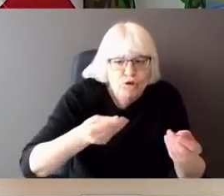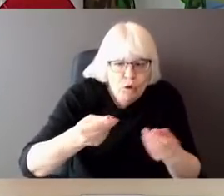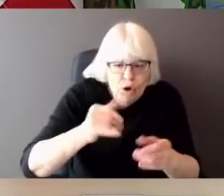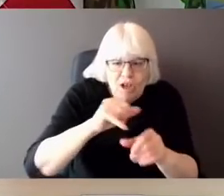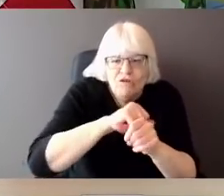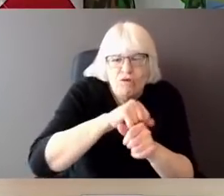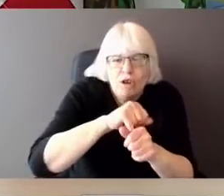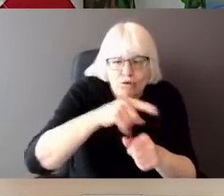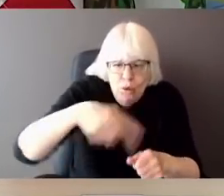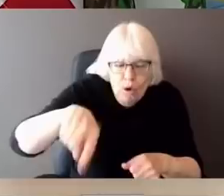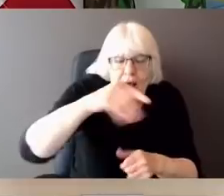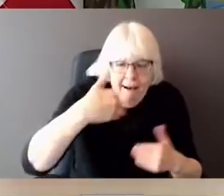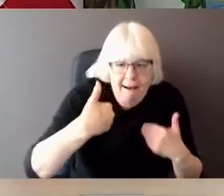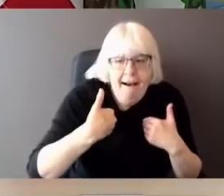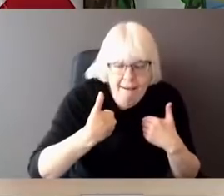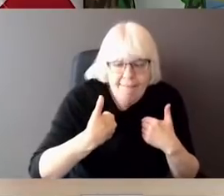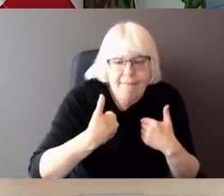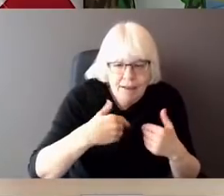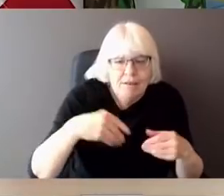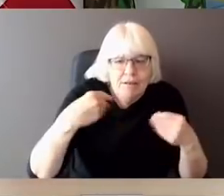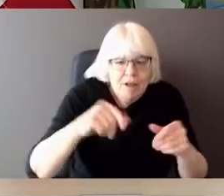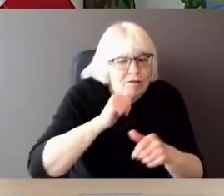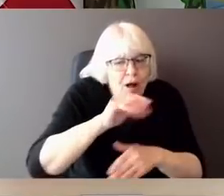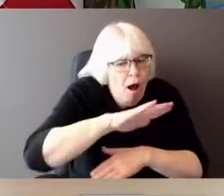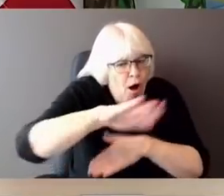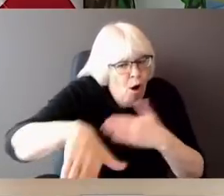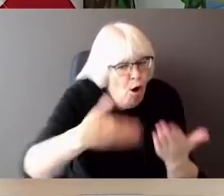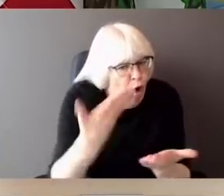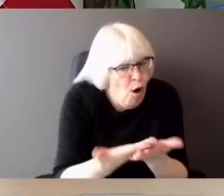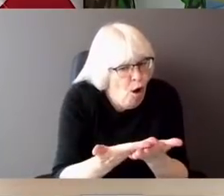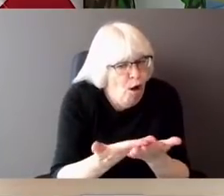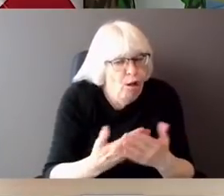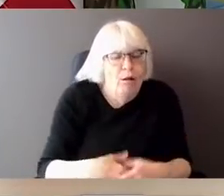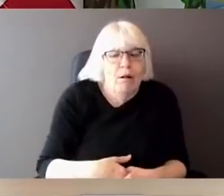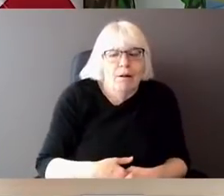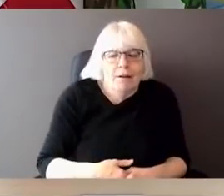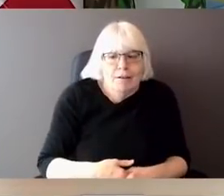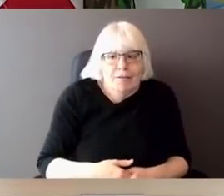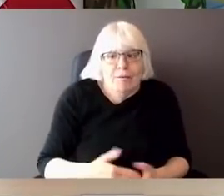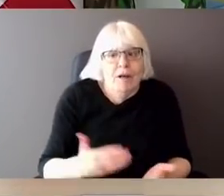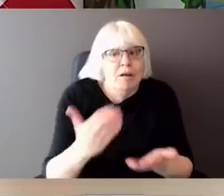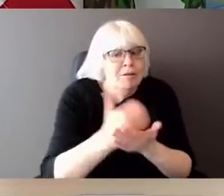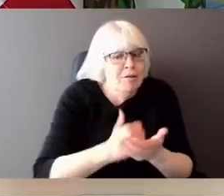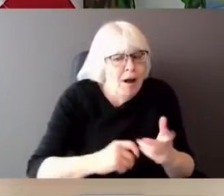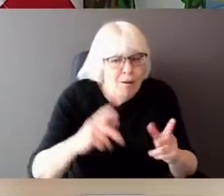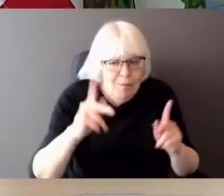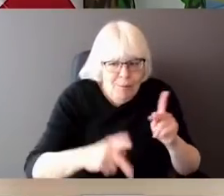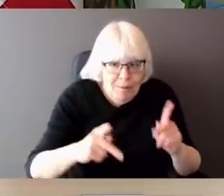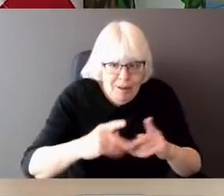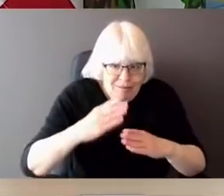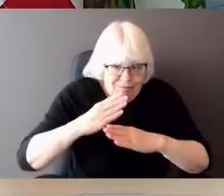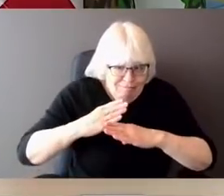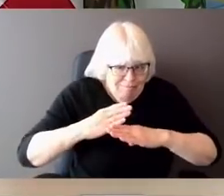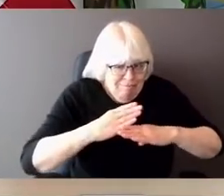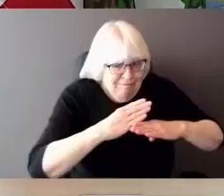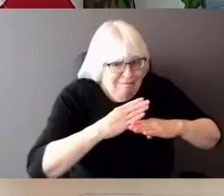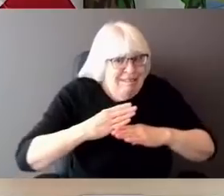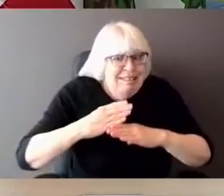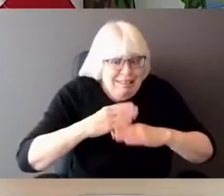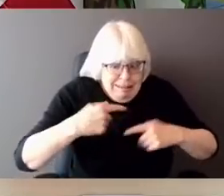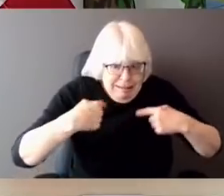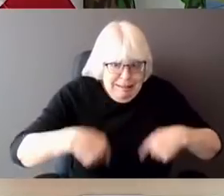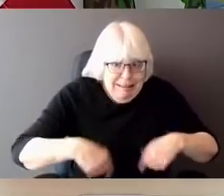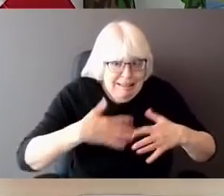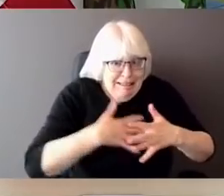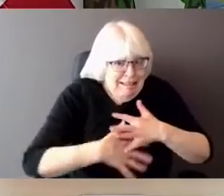from a number of people who are immunocompromised or parents of children who are immunocompromised. Does COVID-19 pose a bigger risk